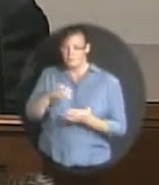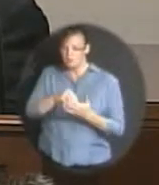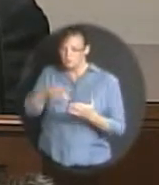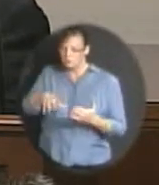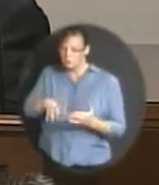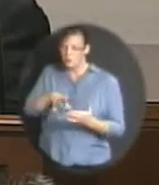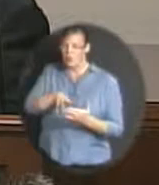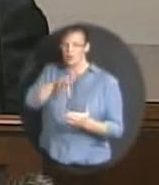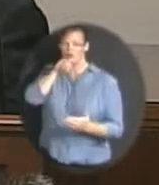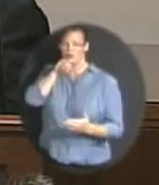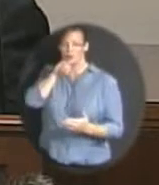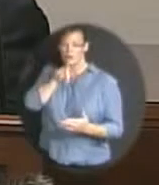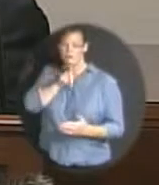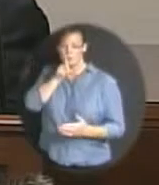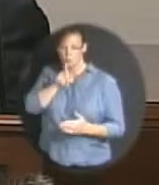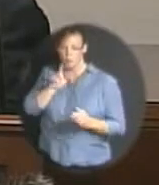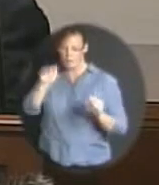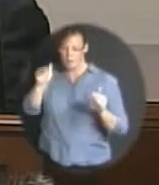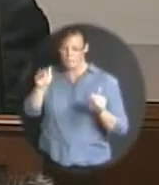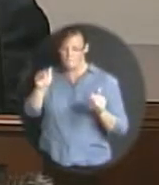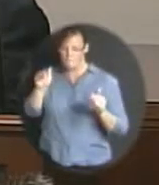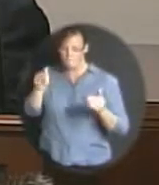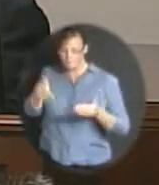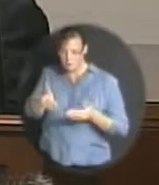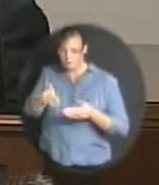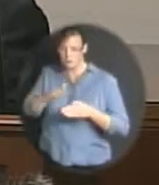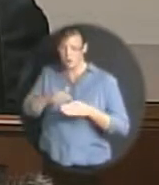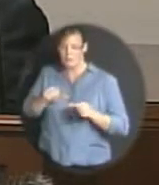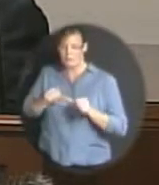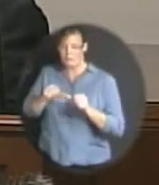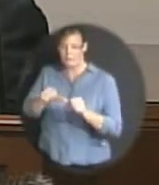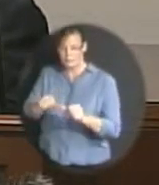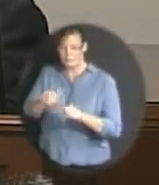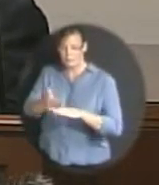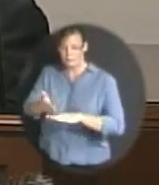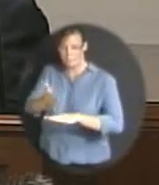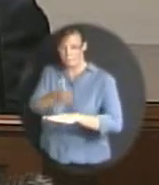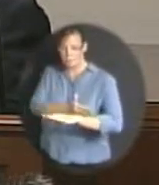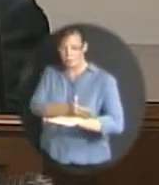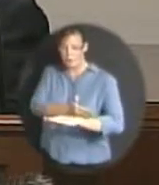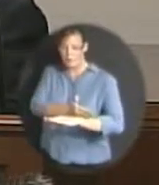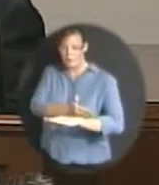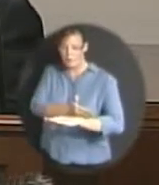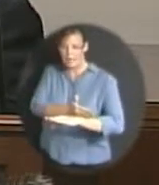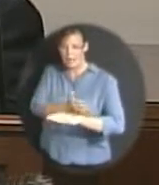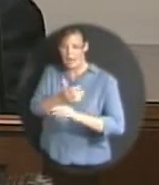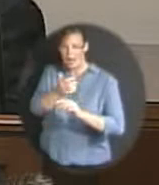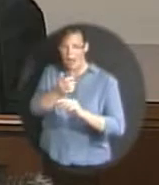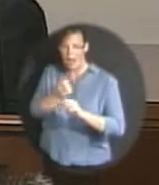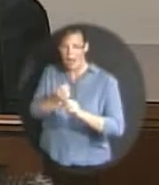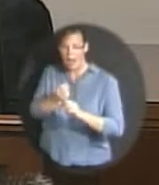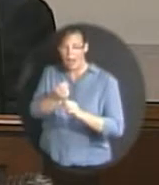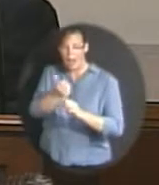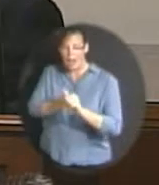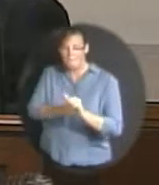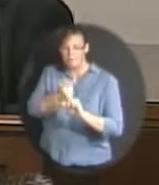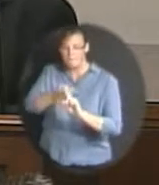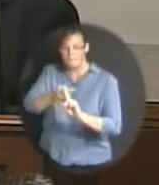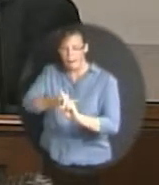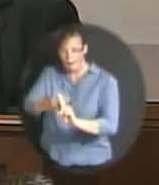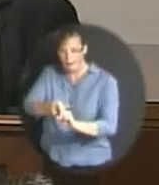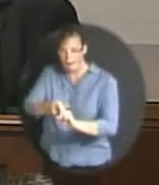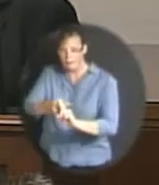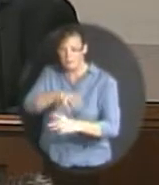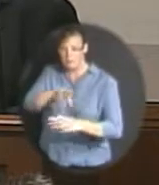student learning is truly focused on continuous improvement every month of the year, if you will,